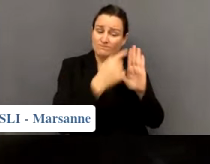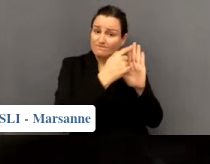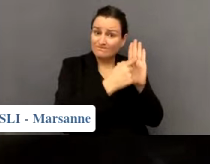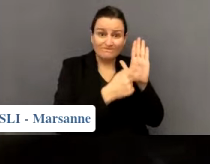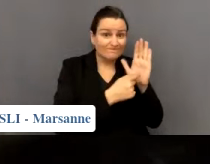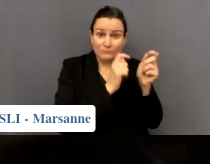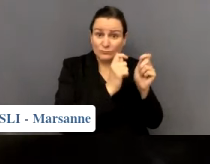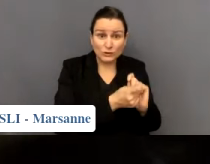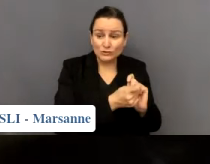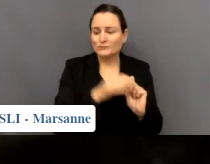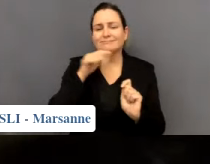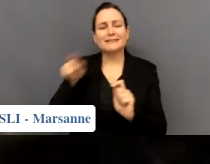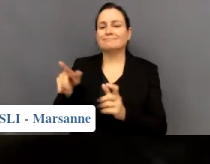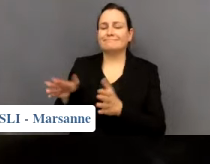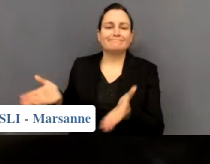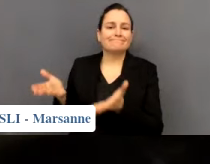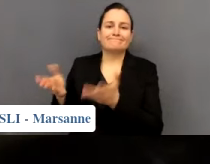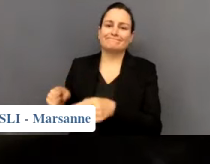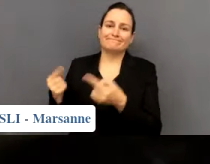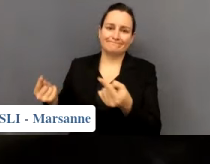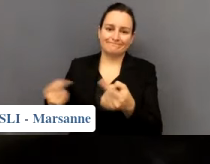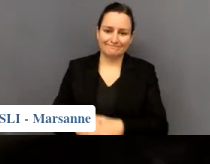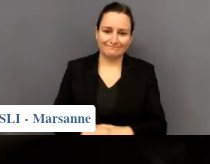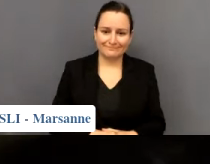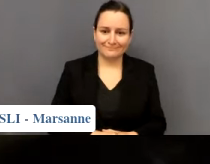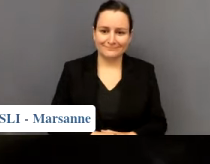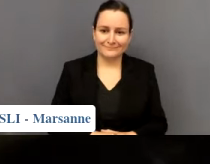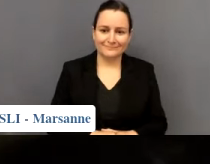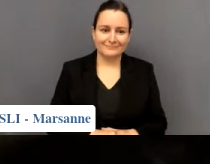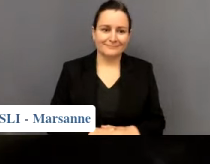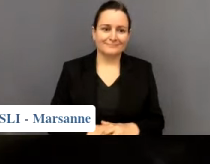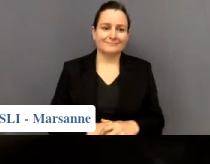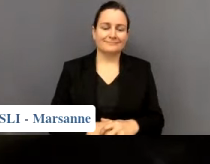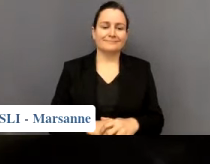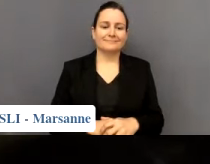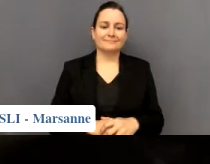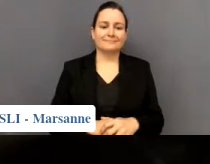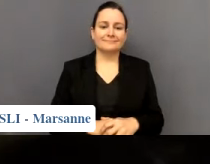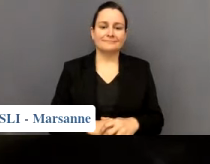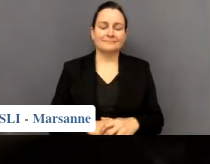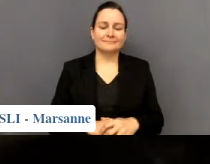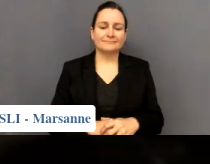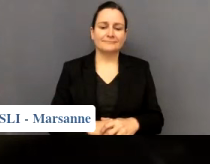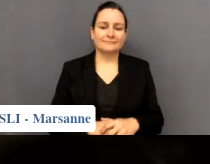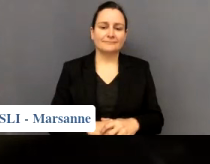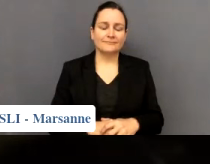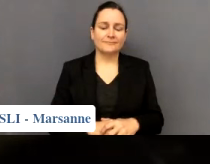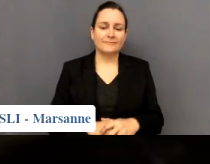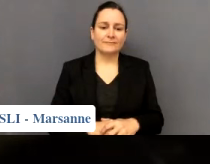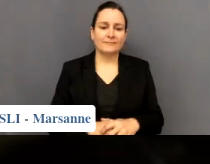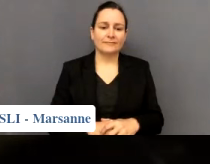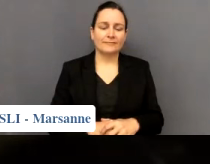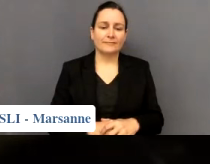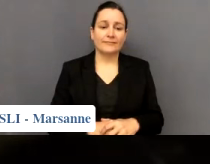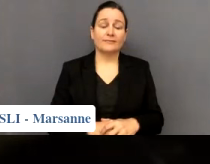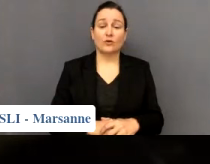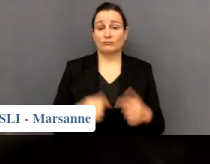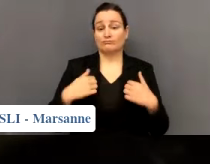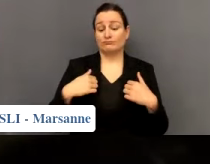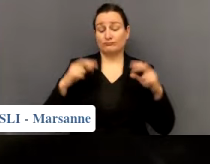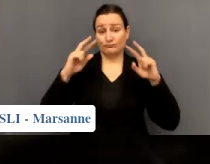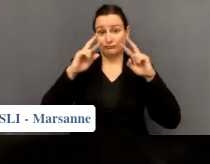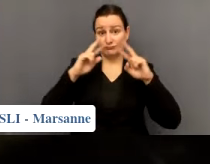gender-based violence is connected to poorer health outcomes, financial stress, and revictimization. Interestingly, this study also highlighted